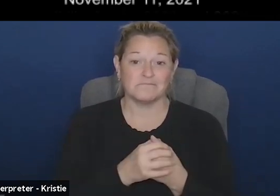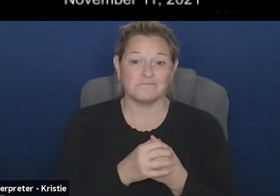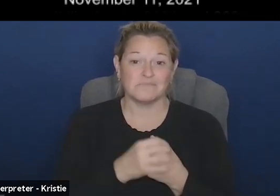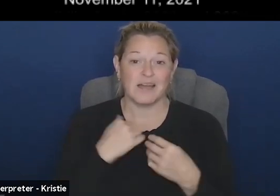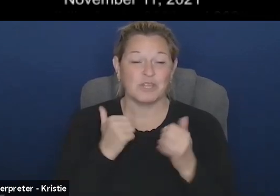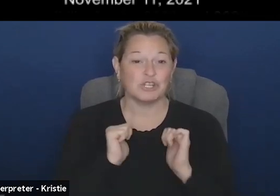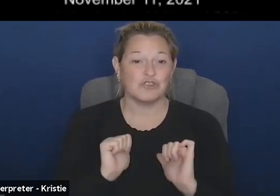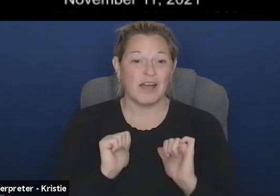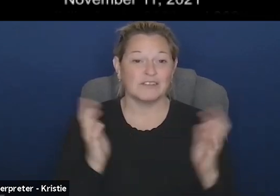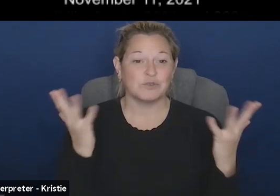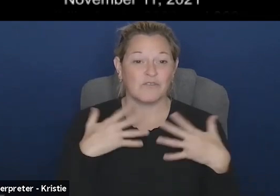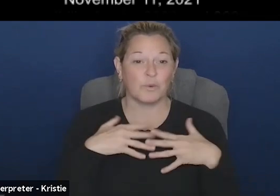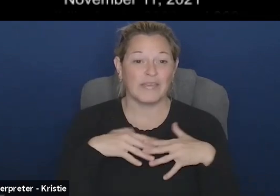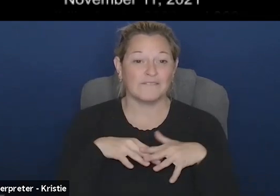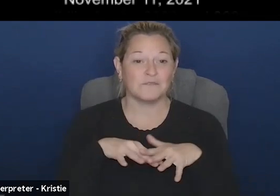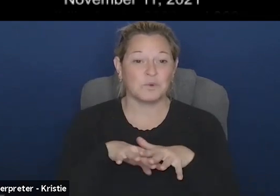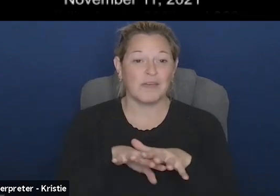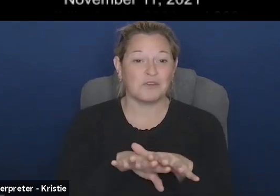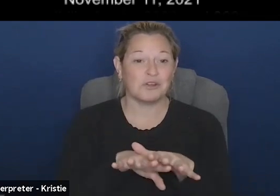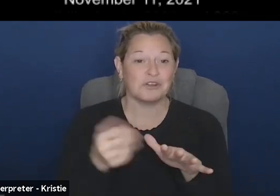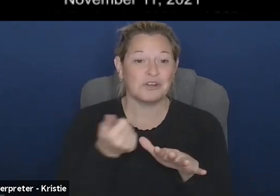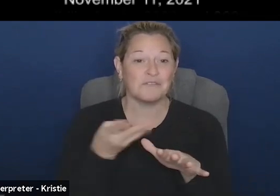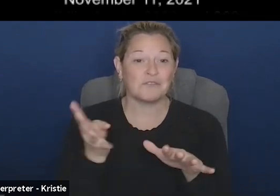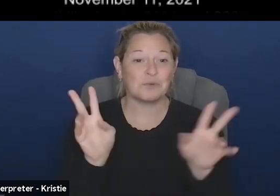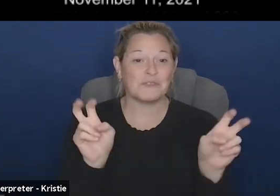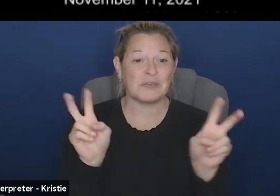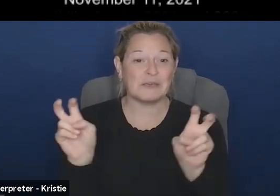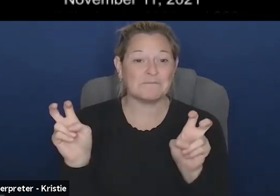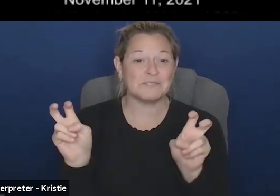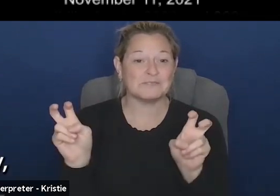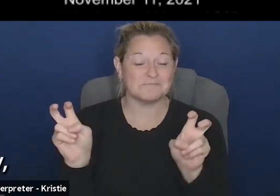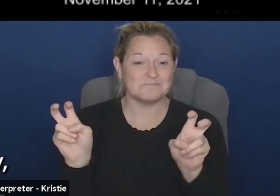weave together some themes about